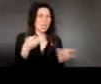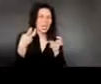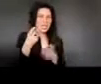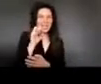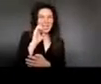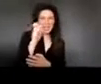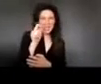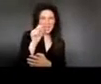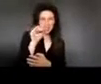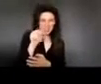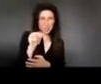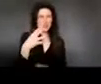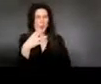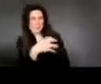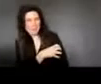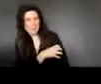It's great to see